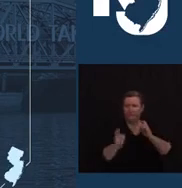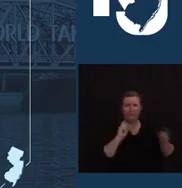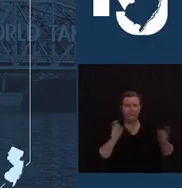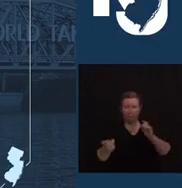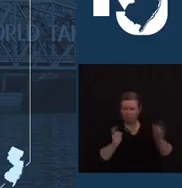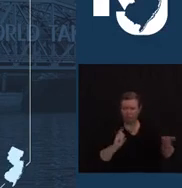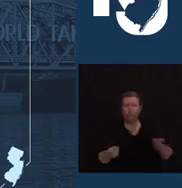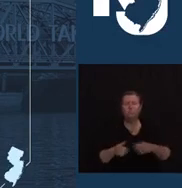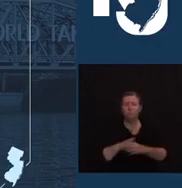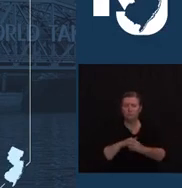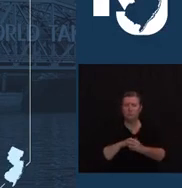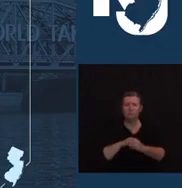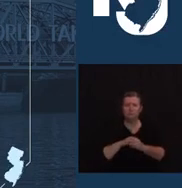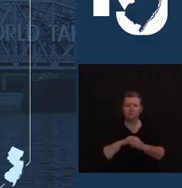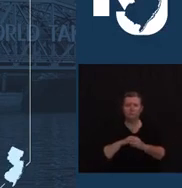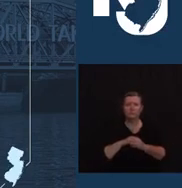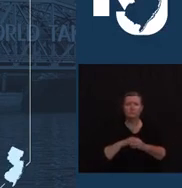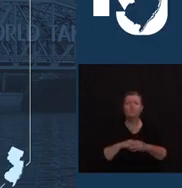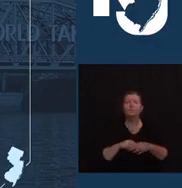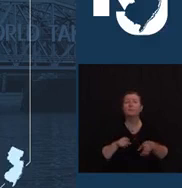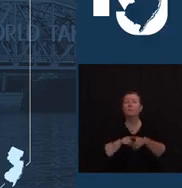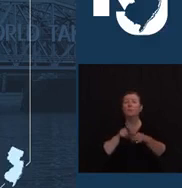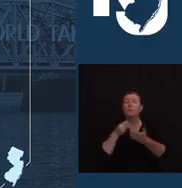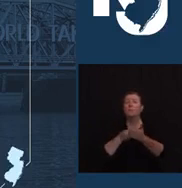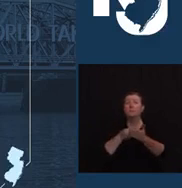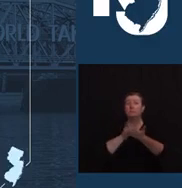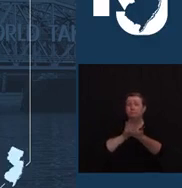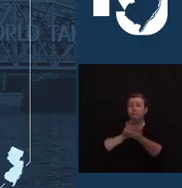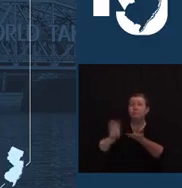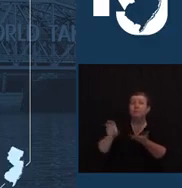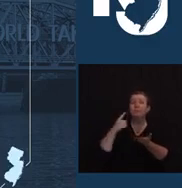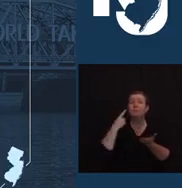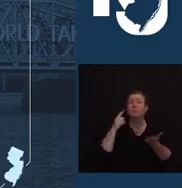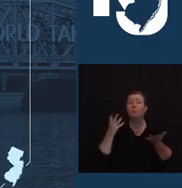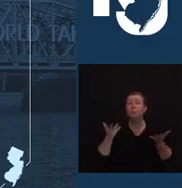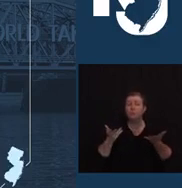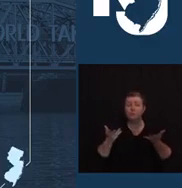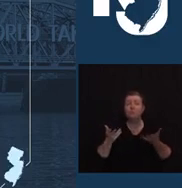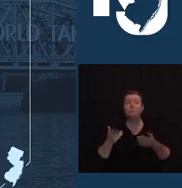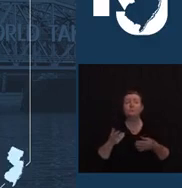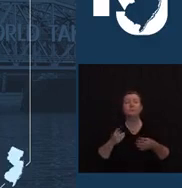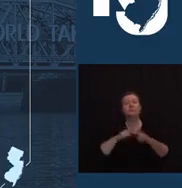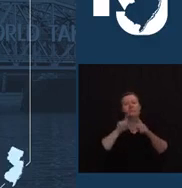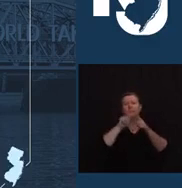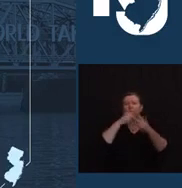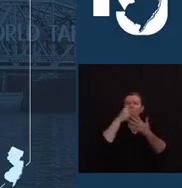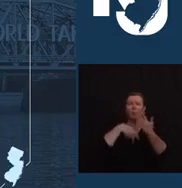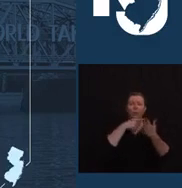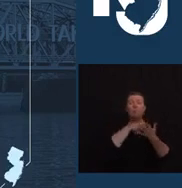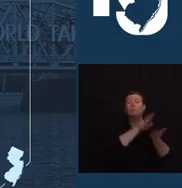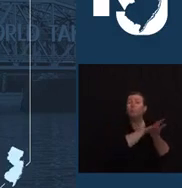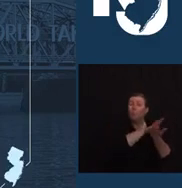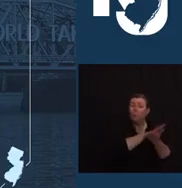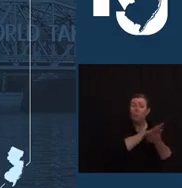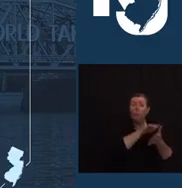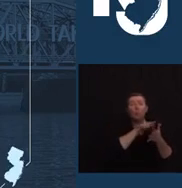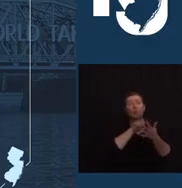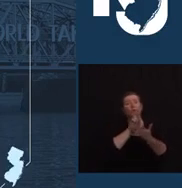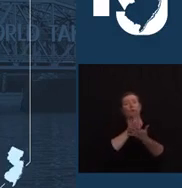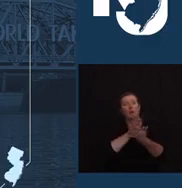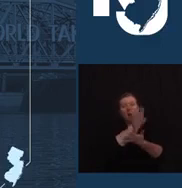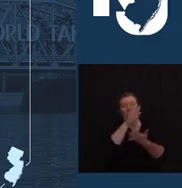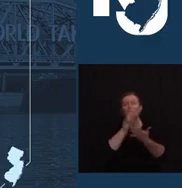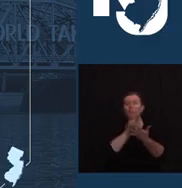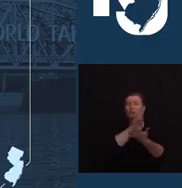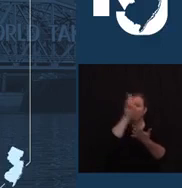other areas, including for the assistance programs I mentioned, as well as for our schools and colleges and universities among